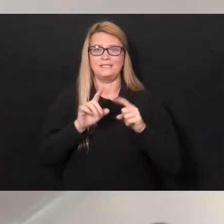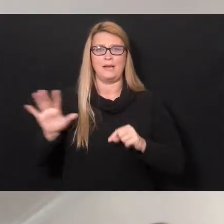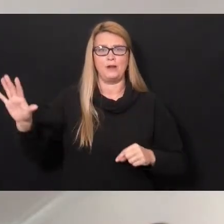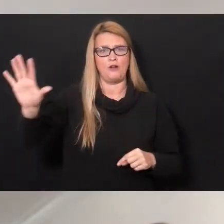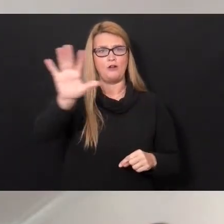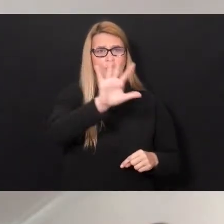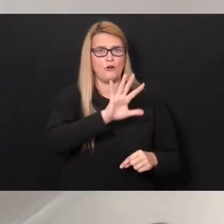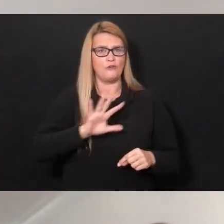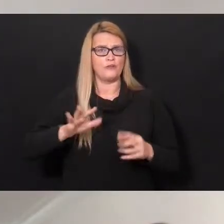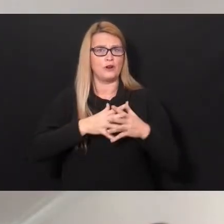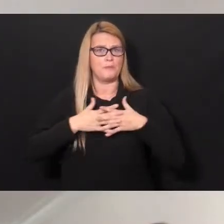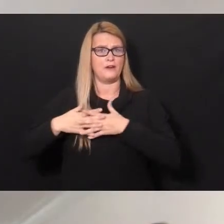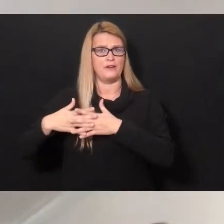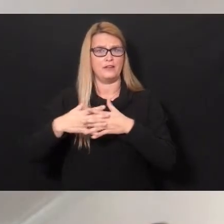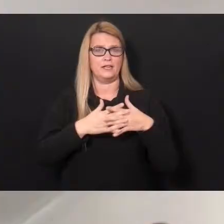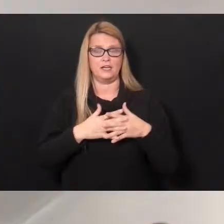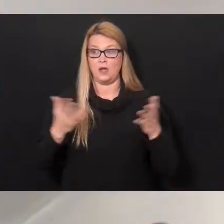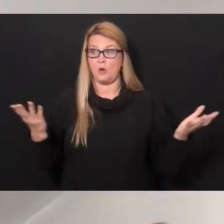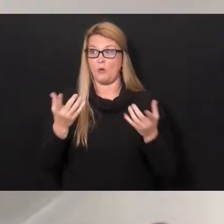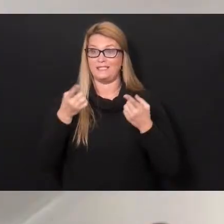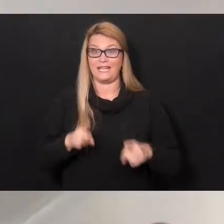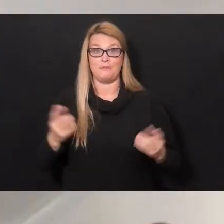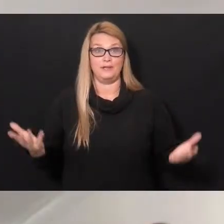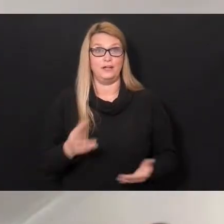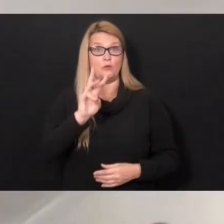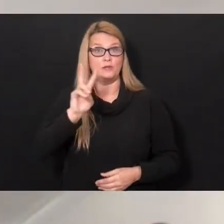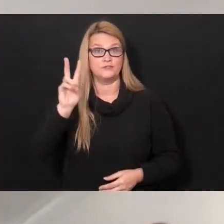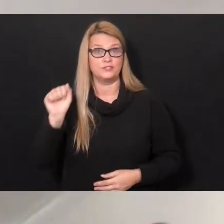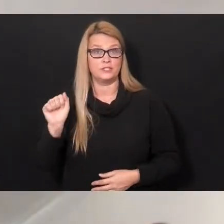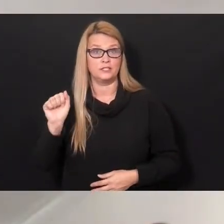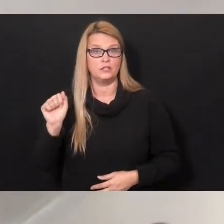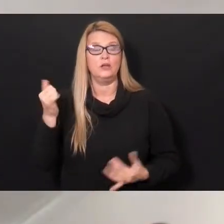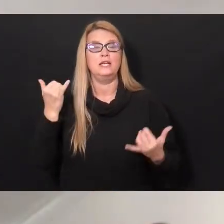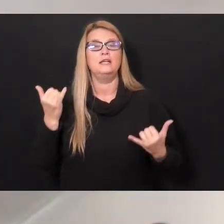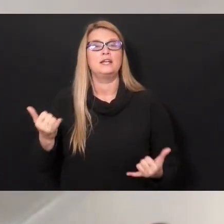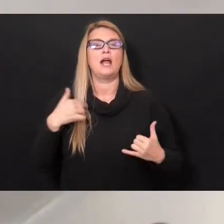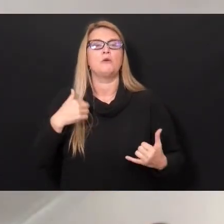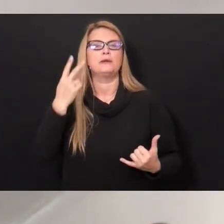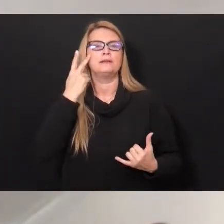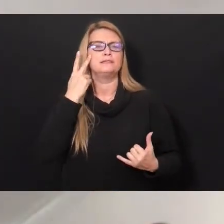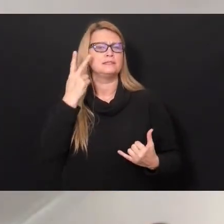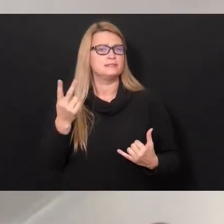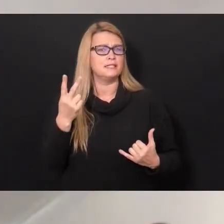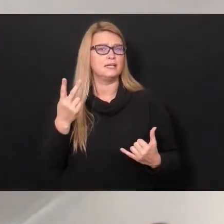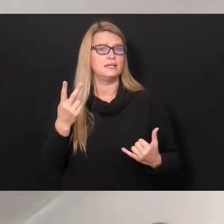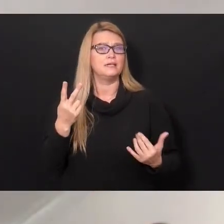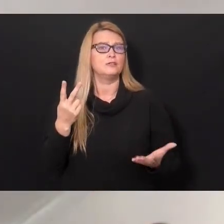country and of course, what's going on in West Virginia. We do see that there are